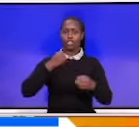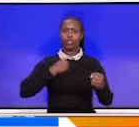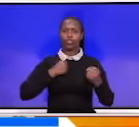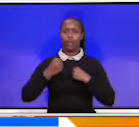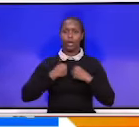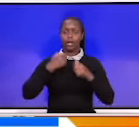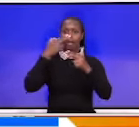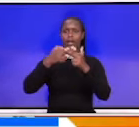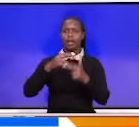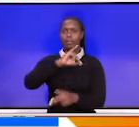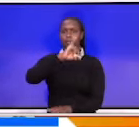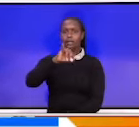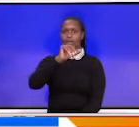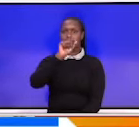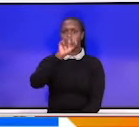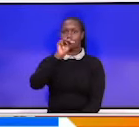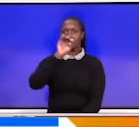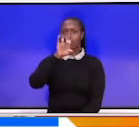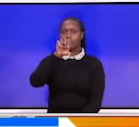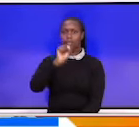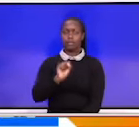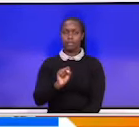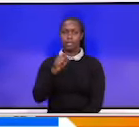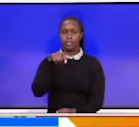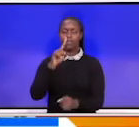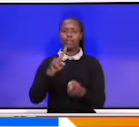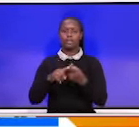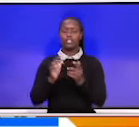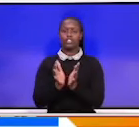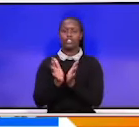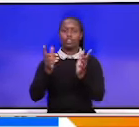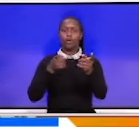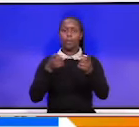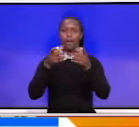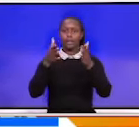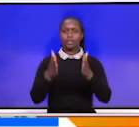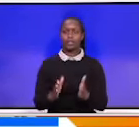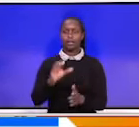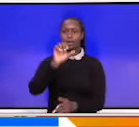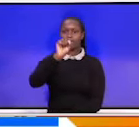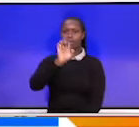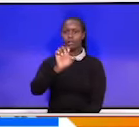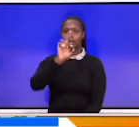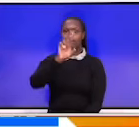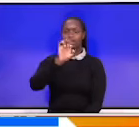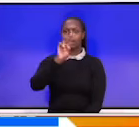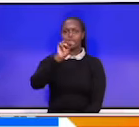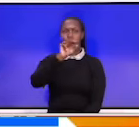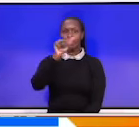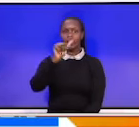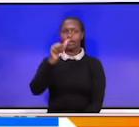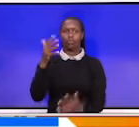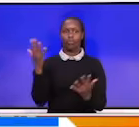called James. James is now the general manager of Serena Kivu. James, where are you?